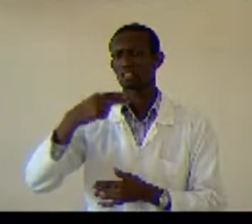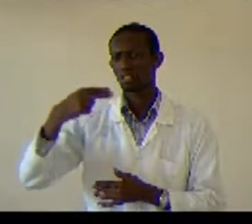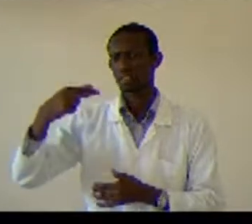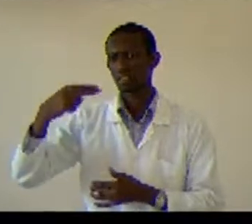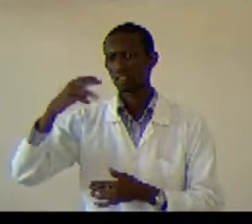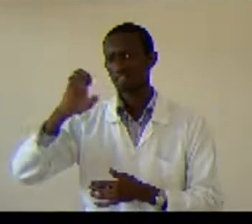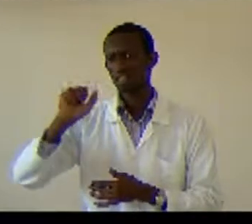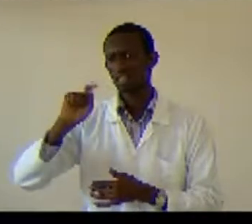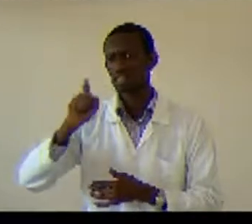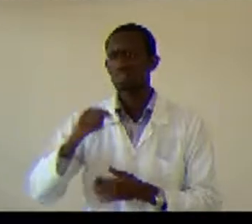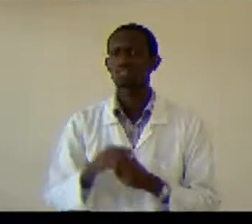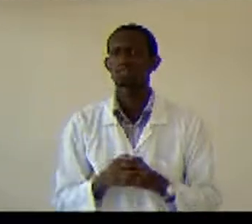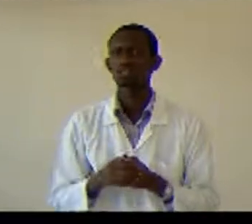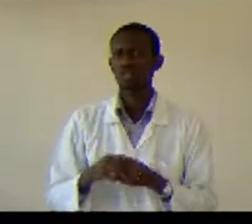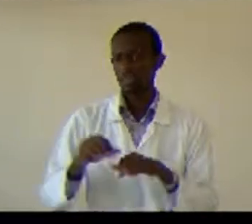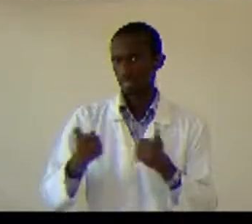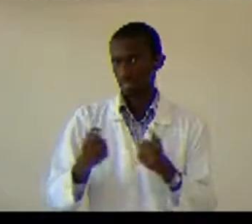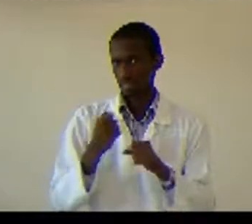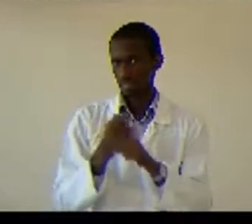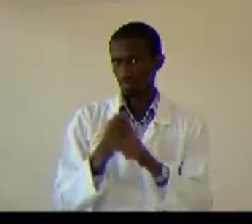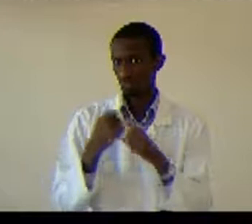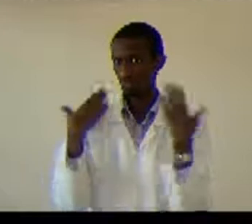SI unit. I think we did very well on that.